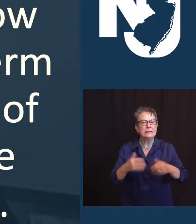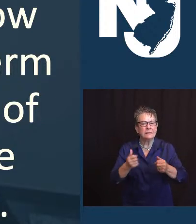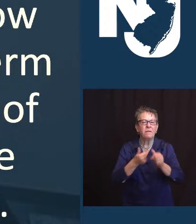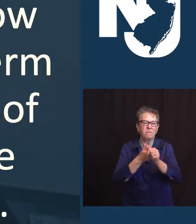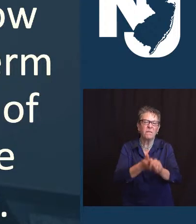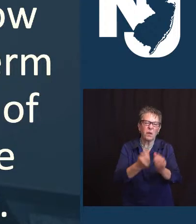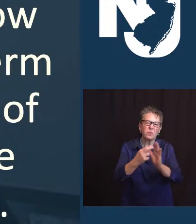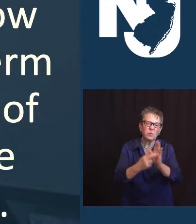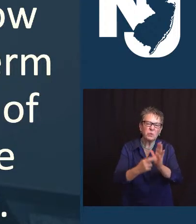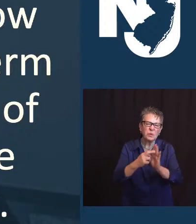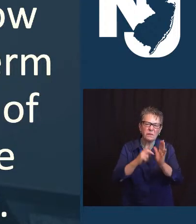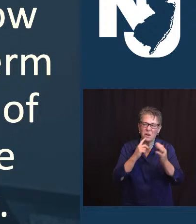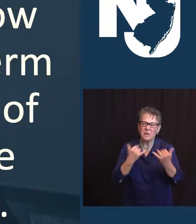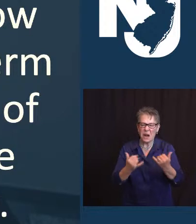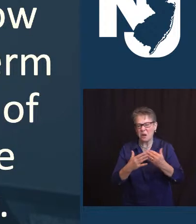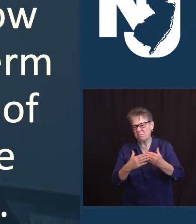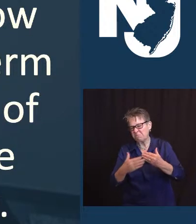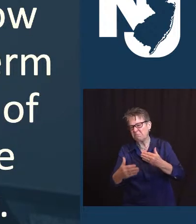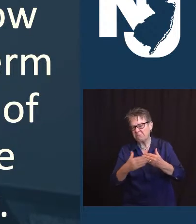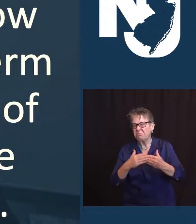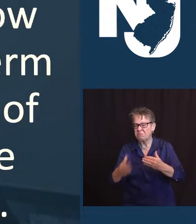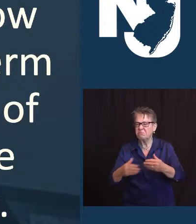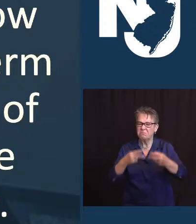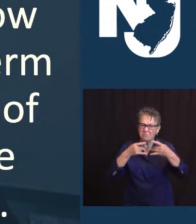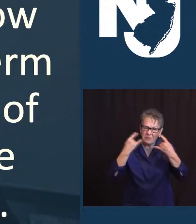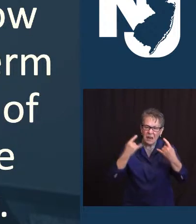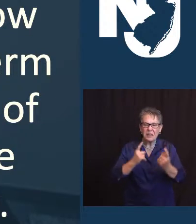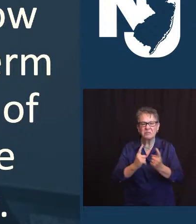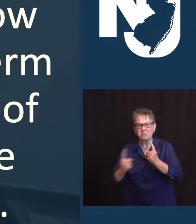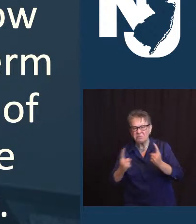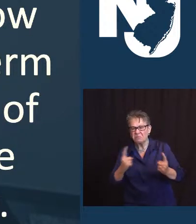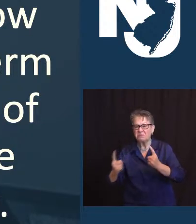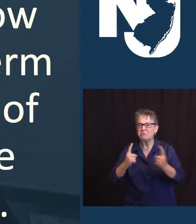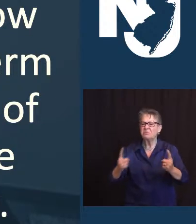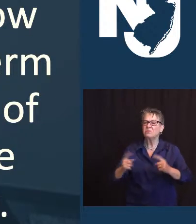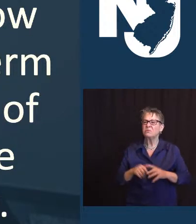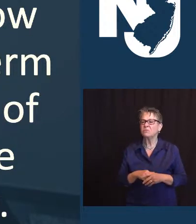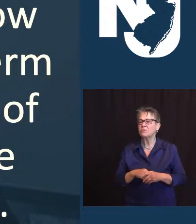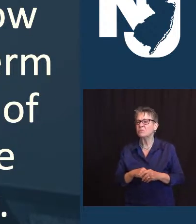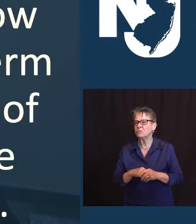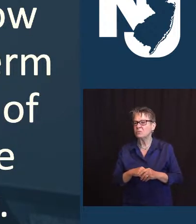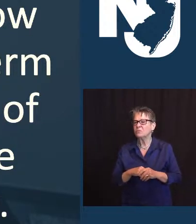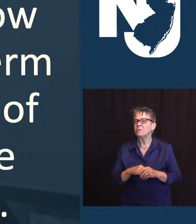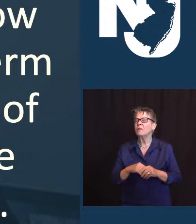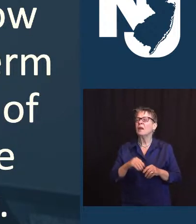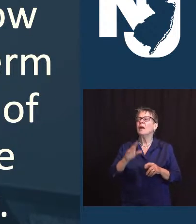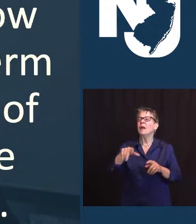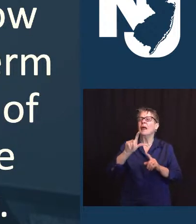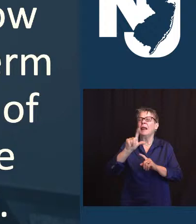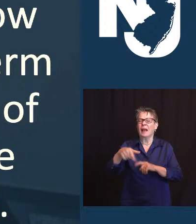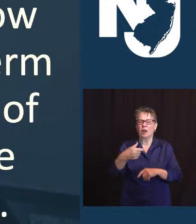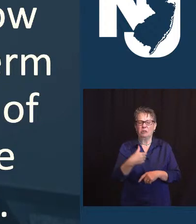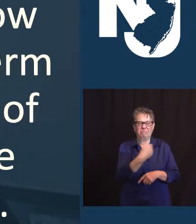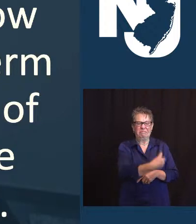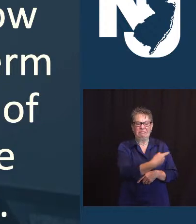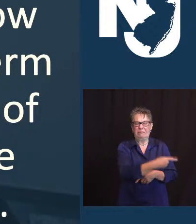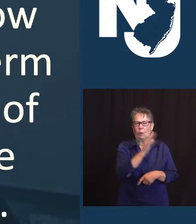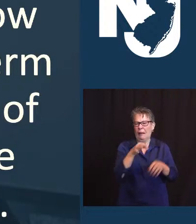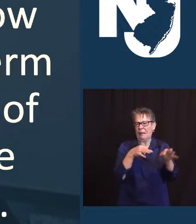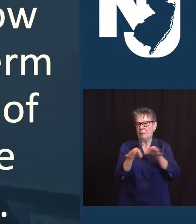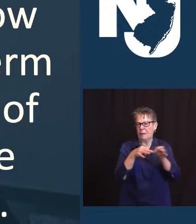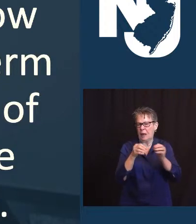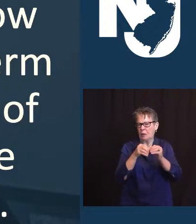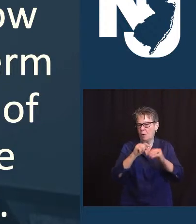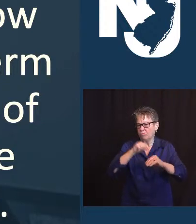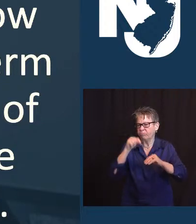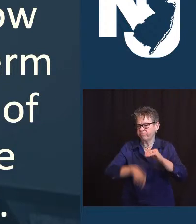that point in a couple of minutes. I'll ask Judy to provide more detail on her directive, but the overriding principle that we are working